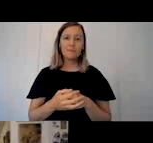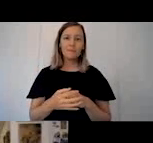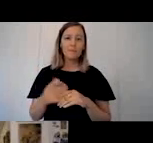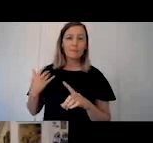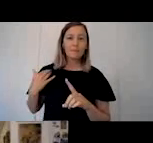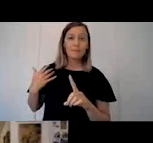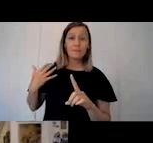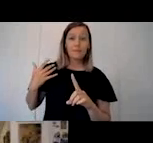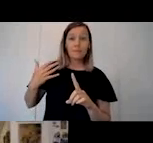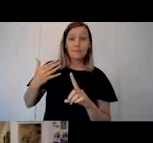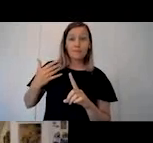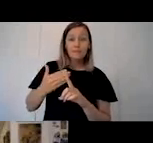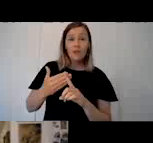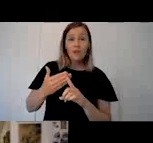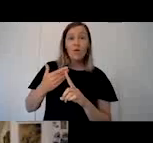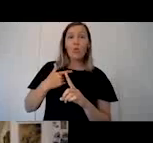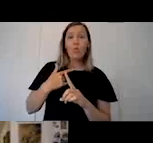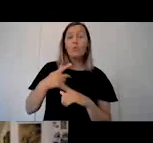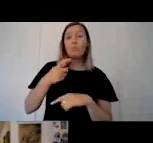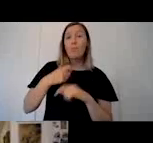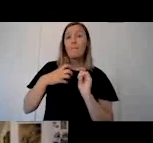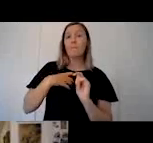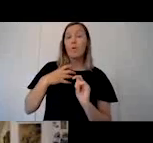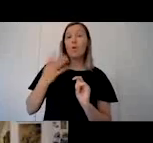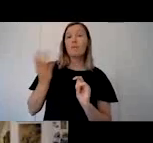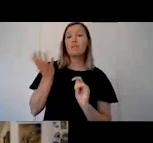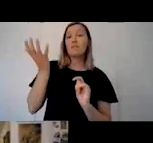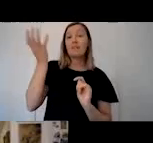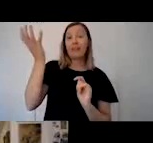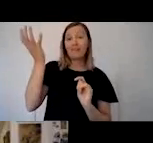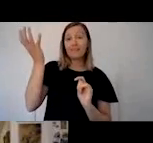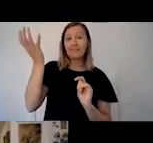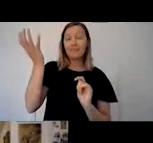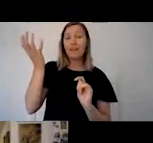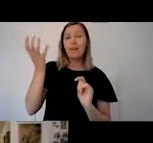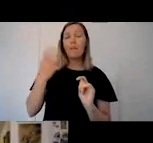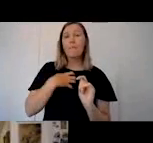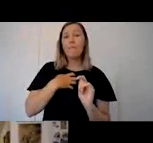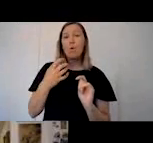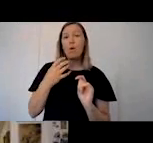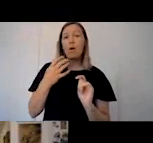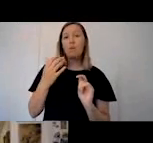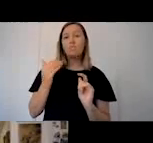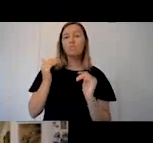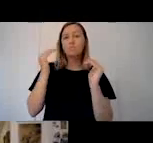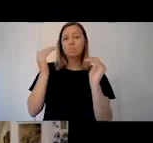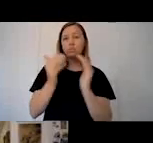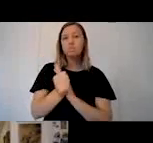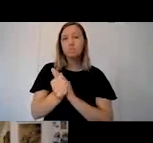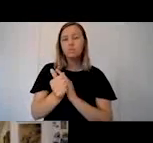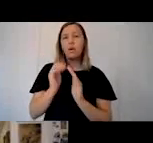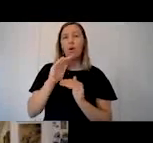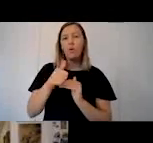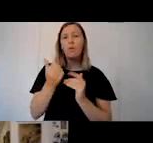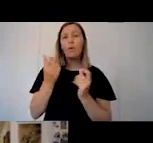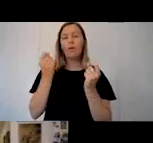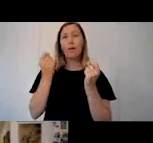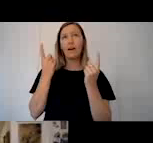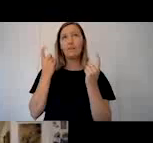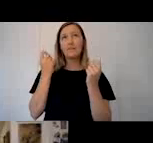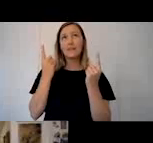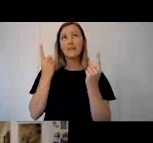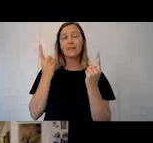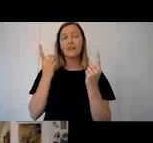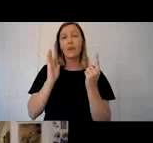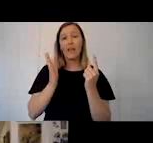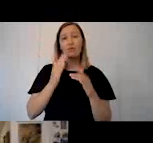more sophistication in recognizing that we have to